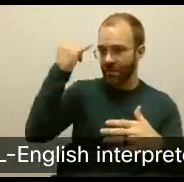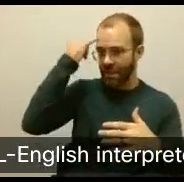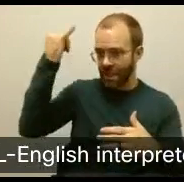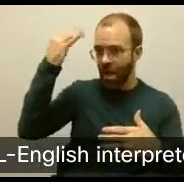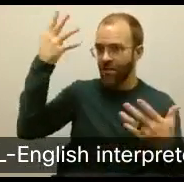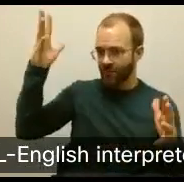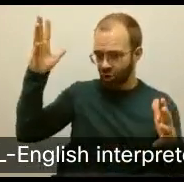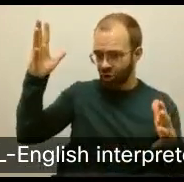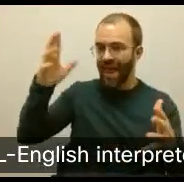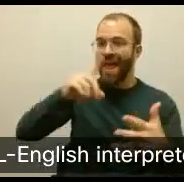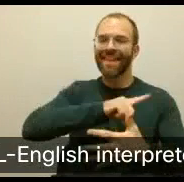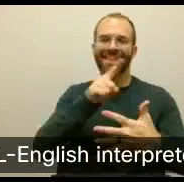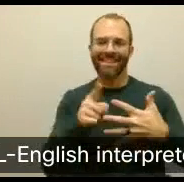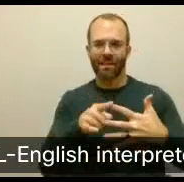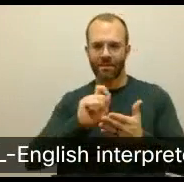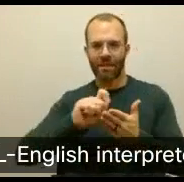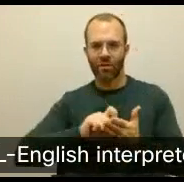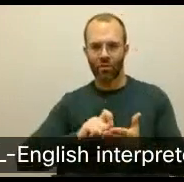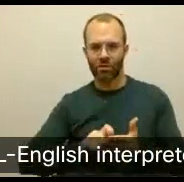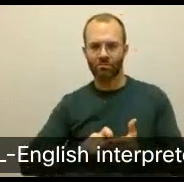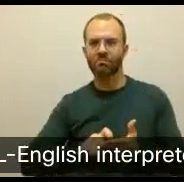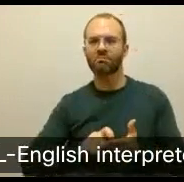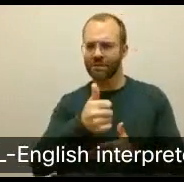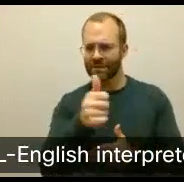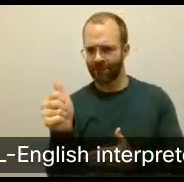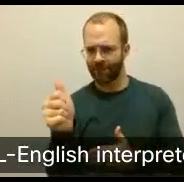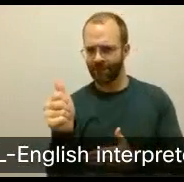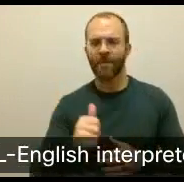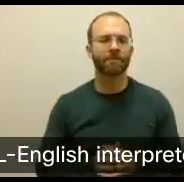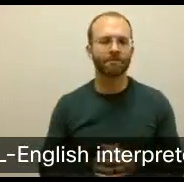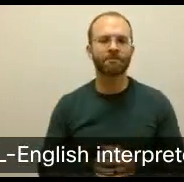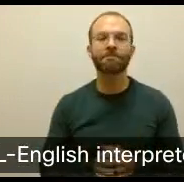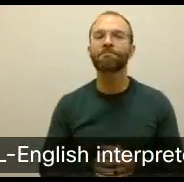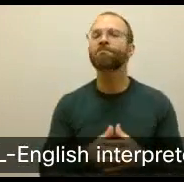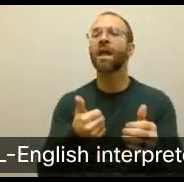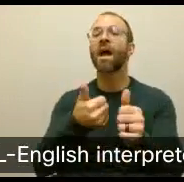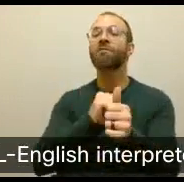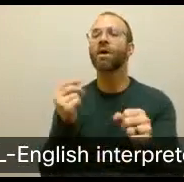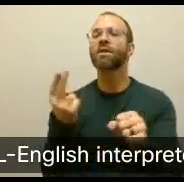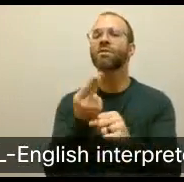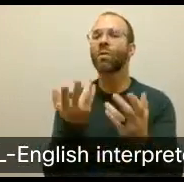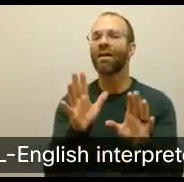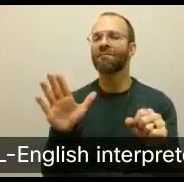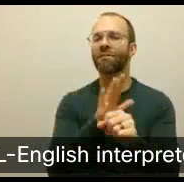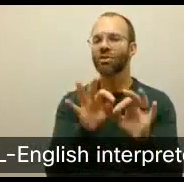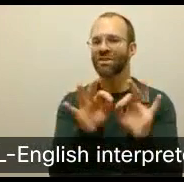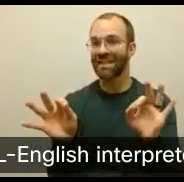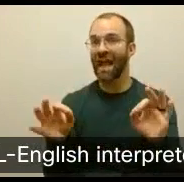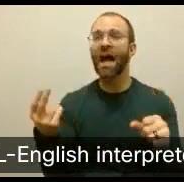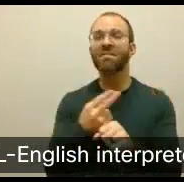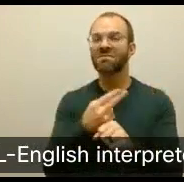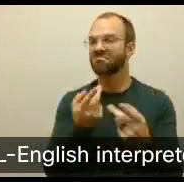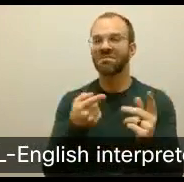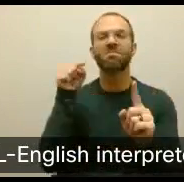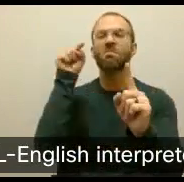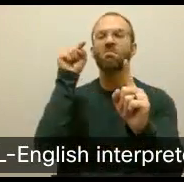notes. When you're taking notes, please avoid using full sentences. I would recommend using point